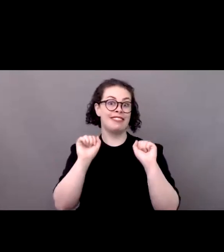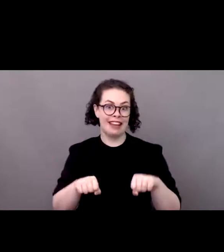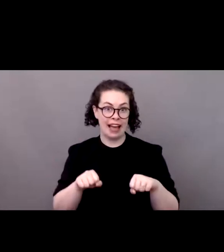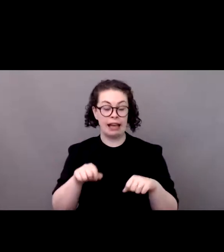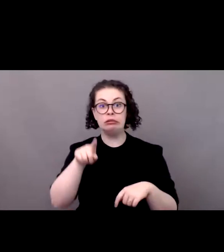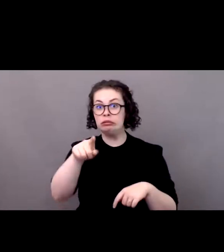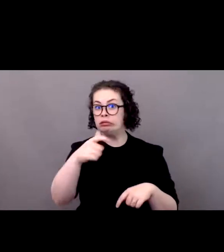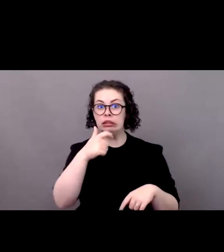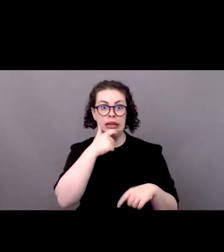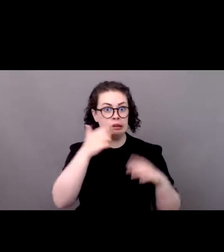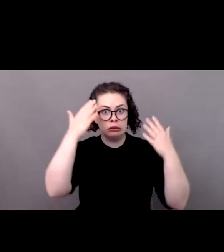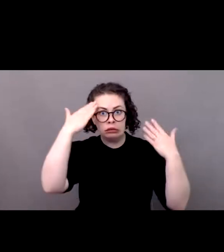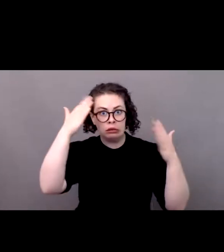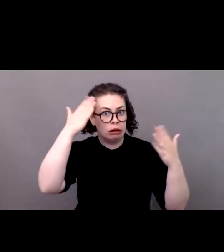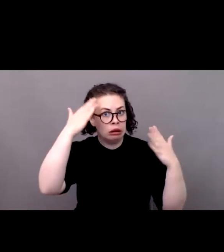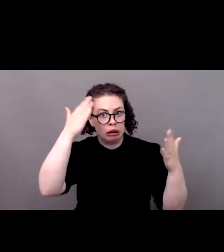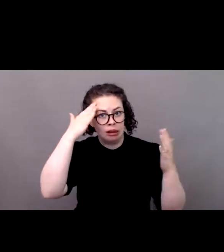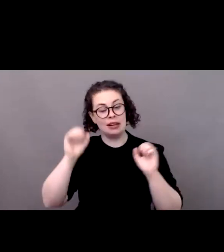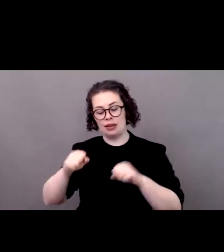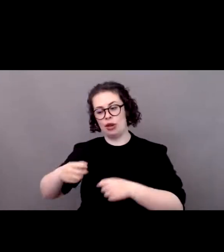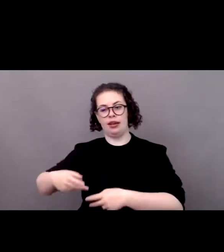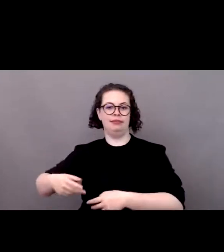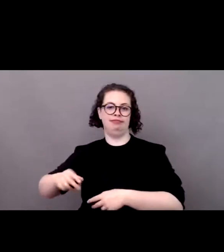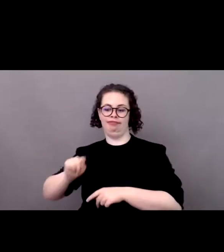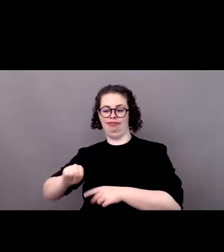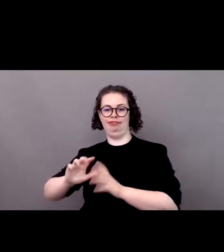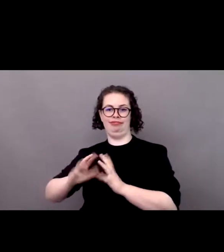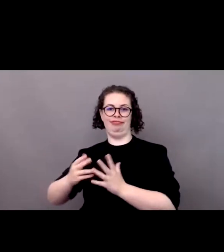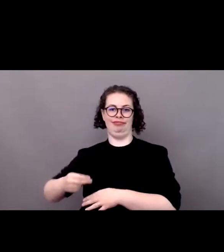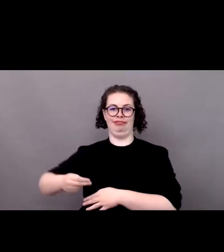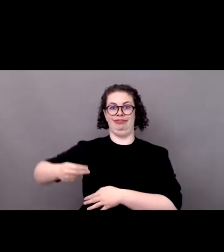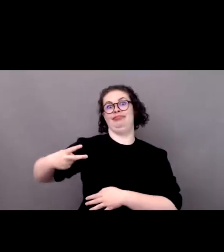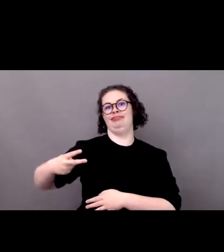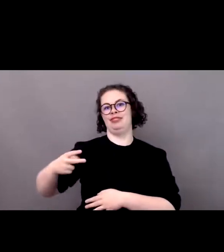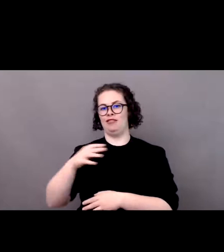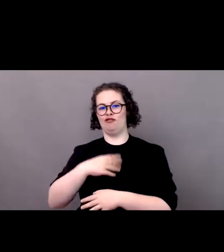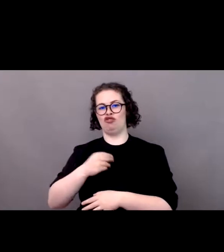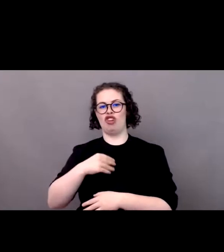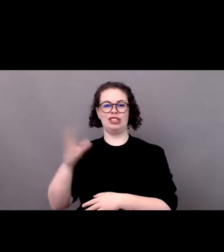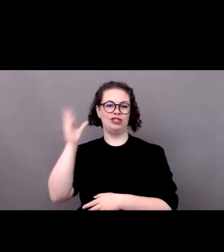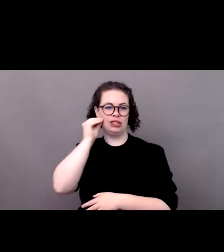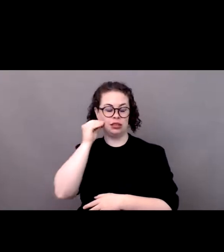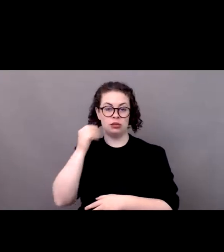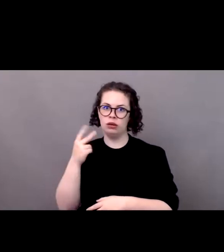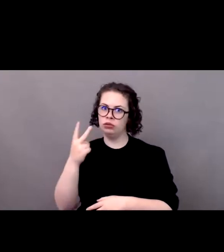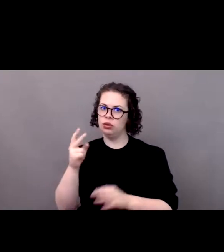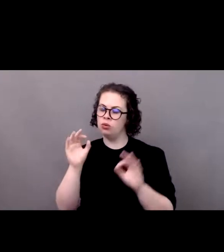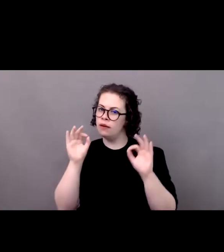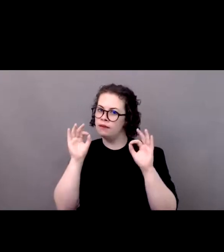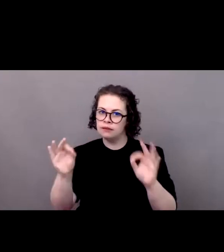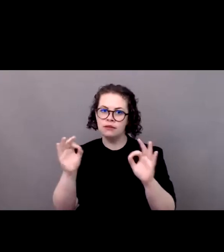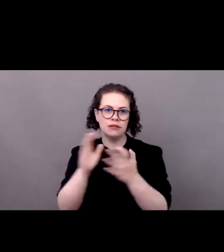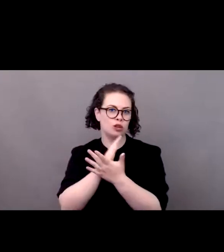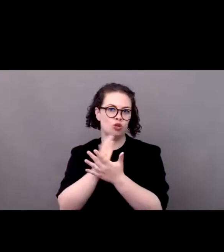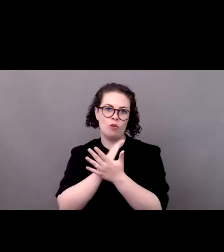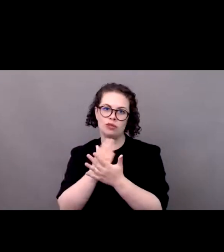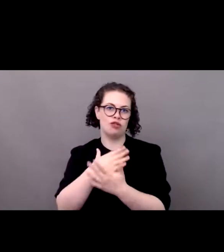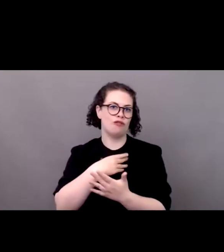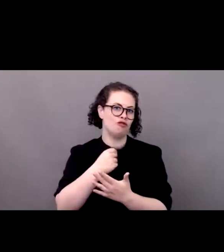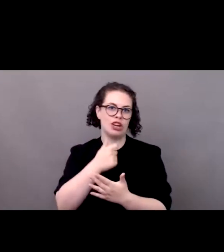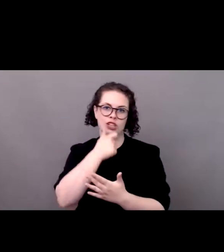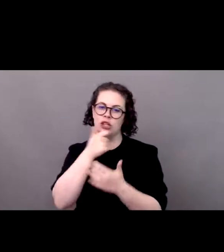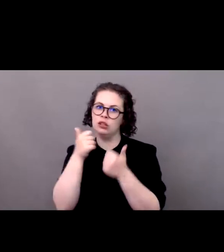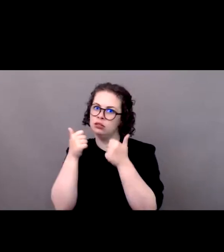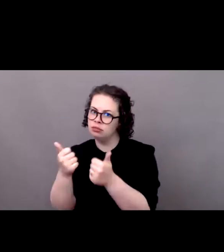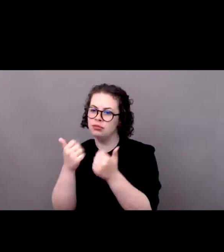English. We have great translator, Benedict and François Xavier. A big thank you to them. And as you can see,